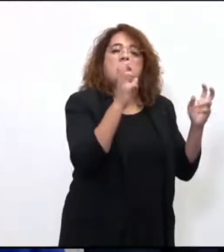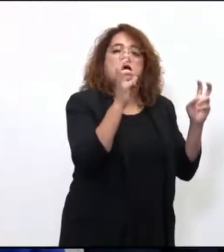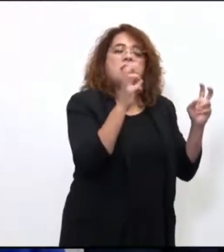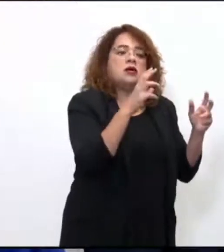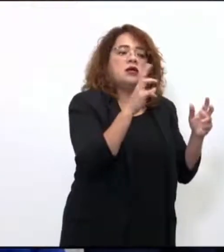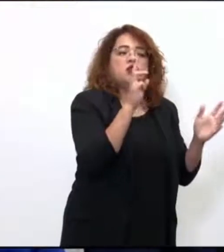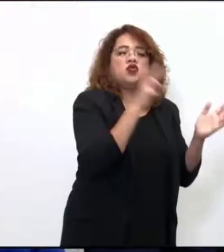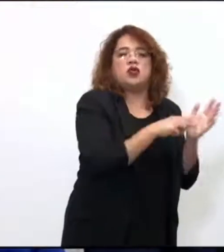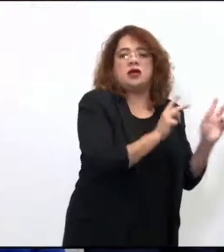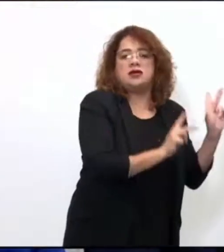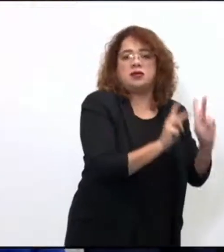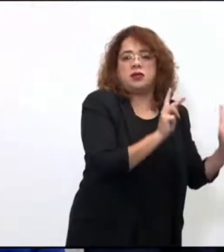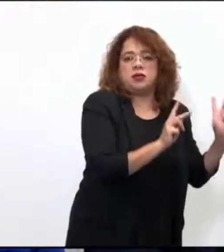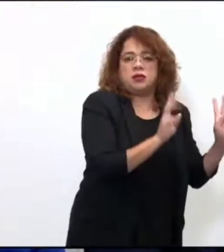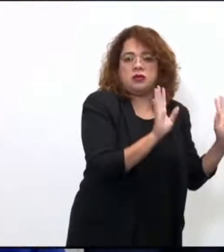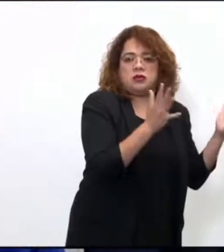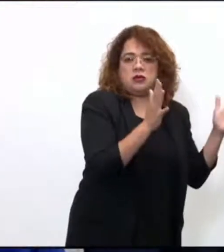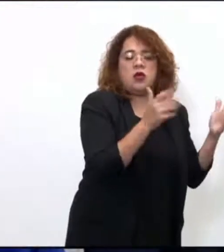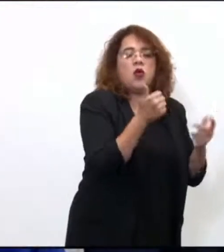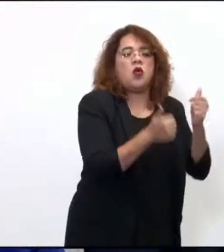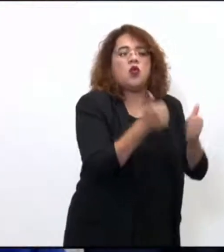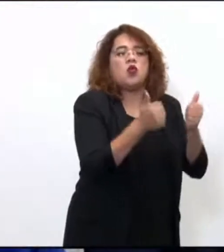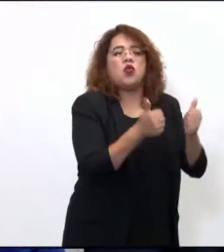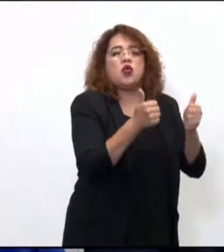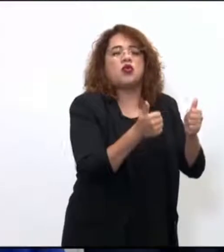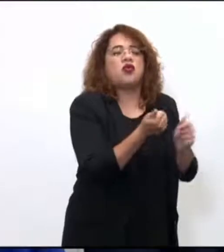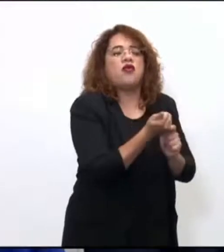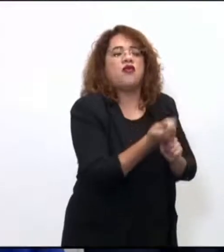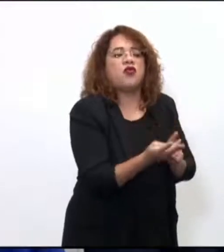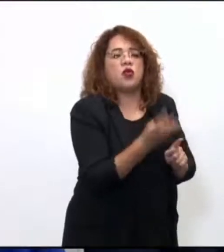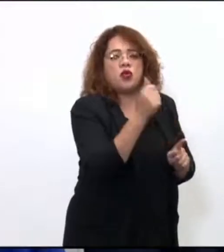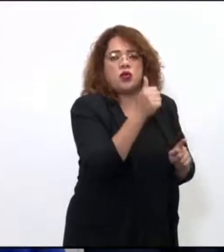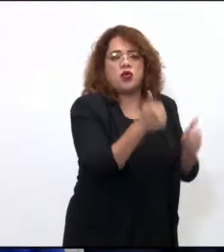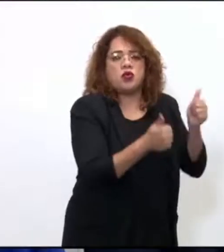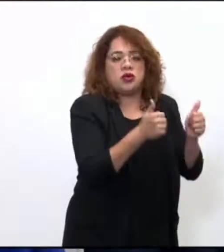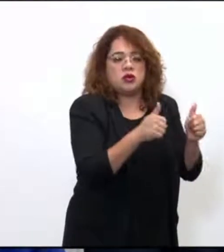people, whichever is fewer.